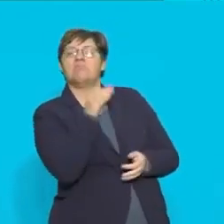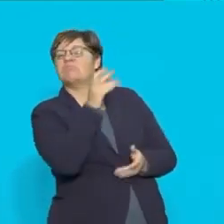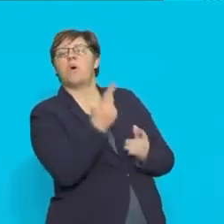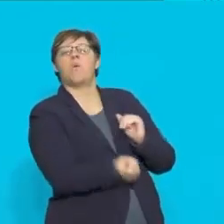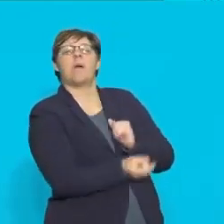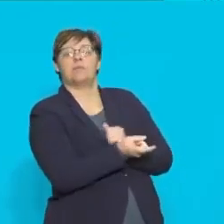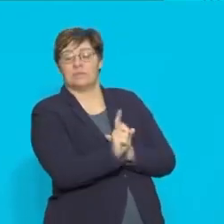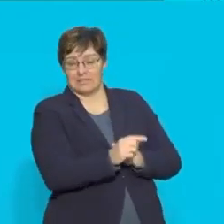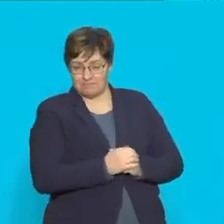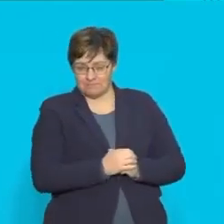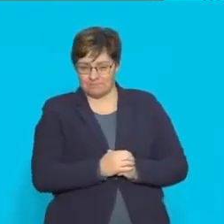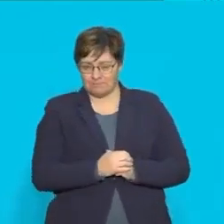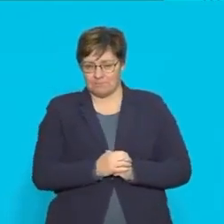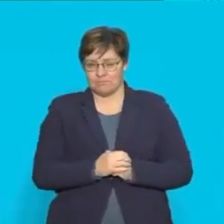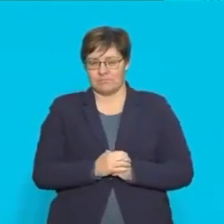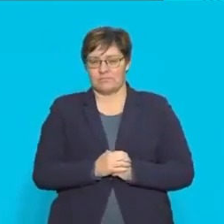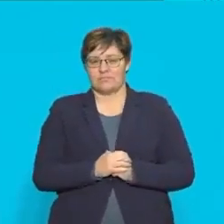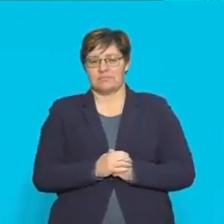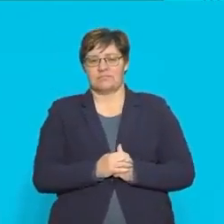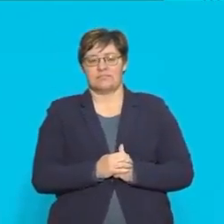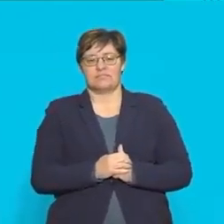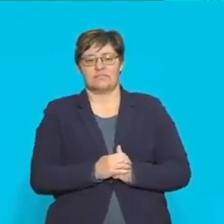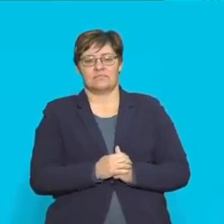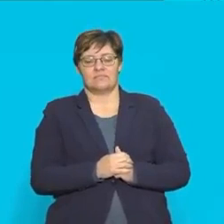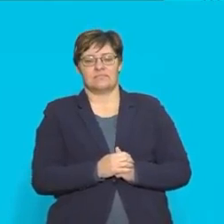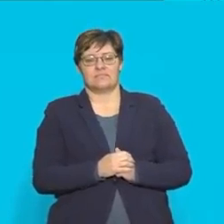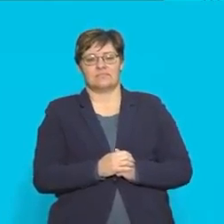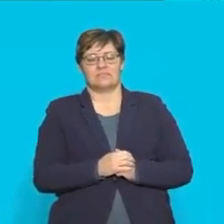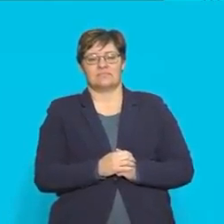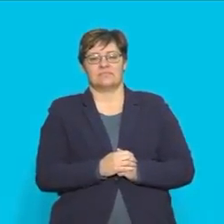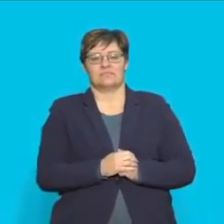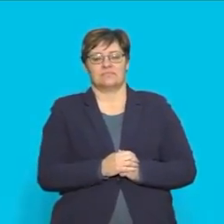can calculate some kind of probability, okay?